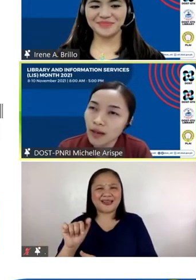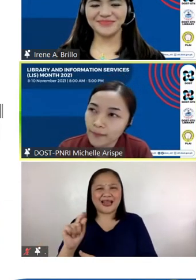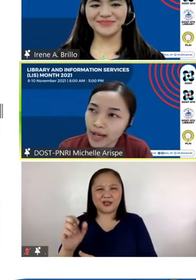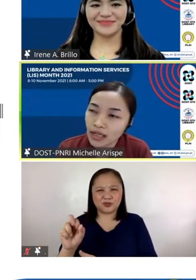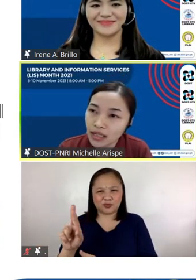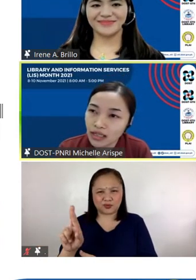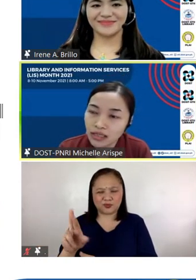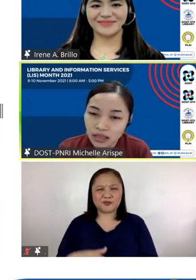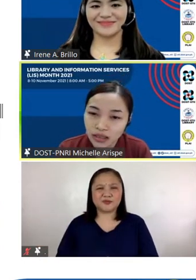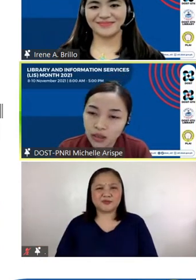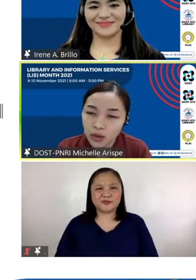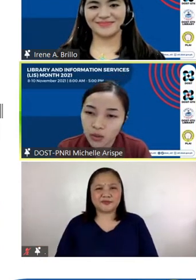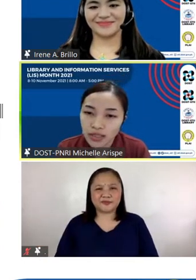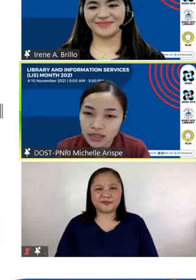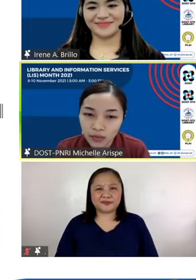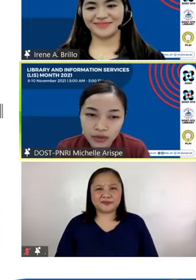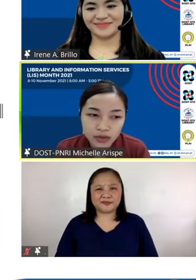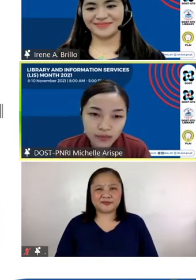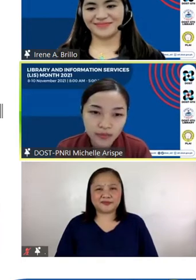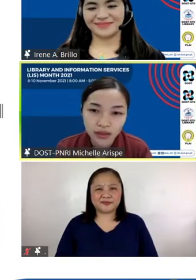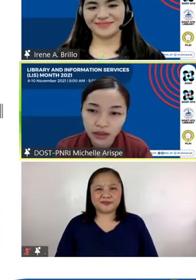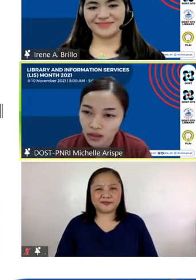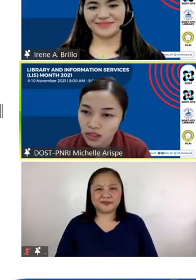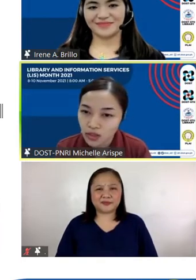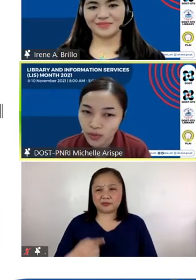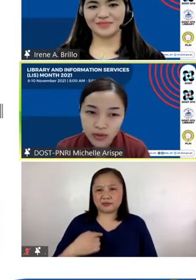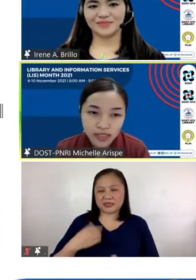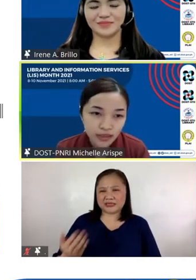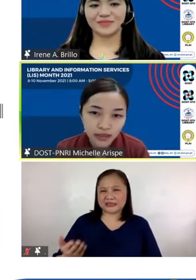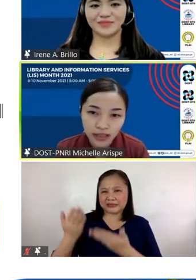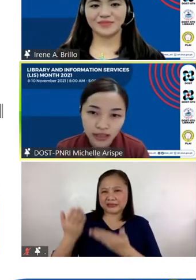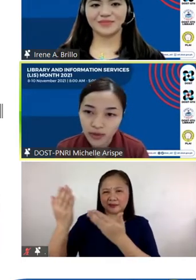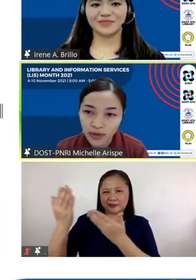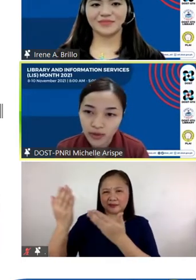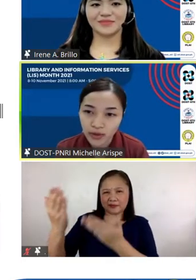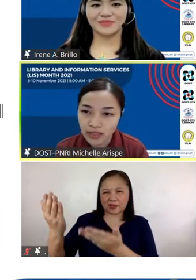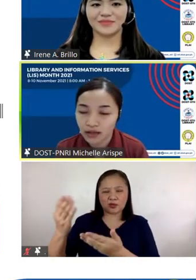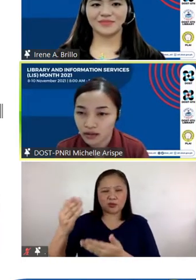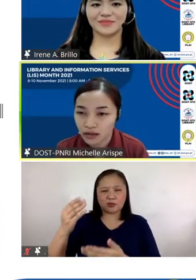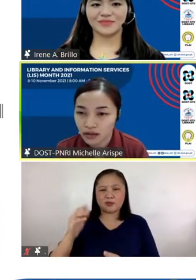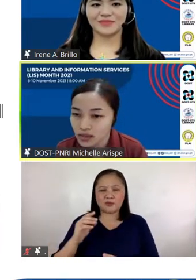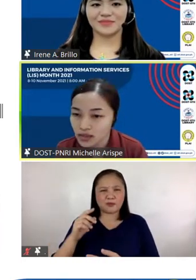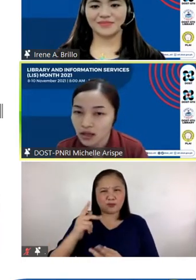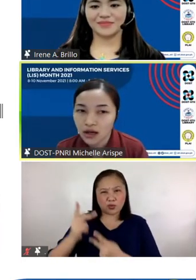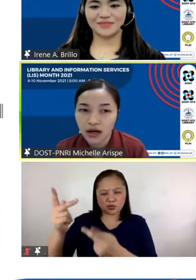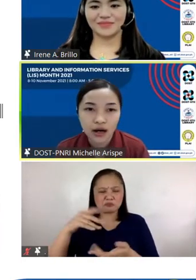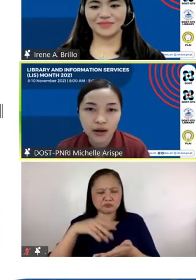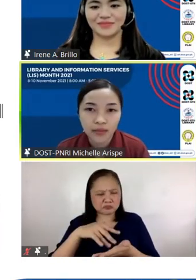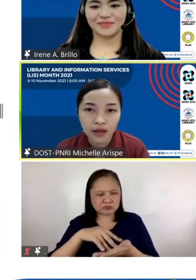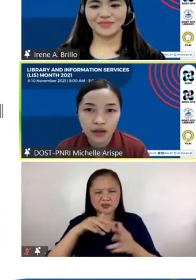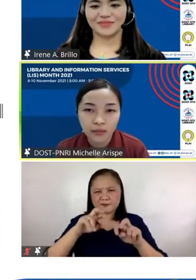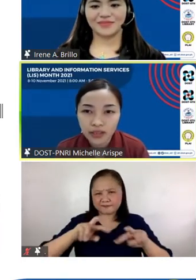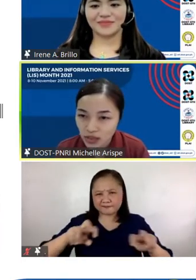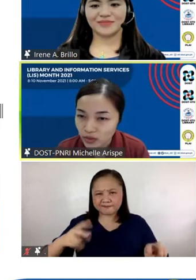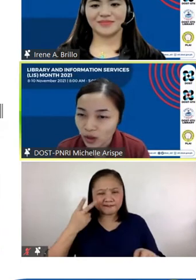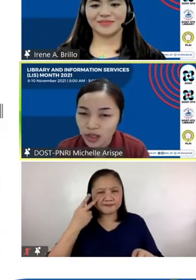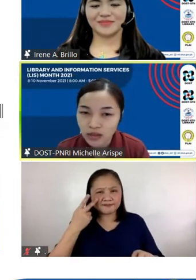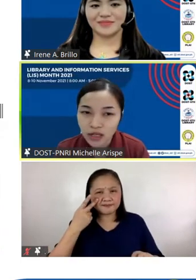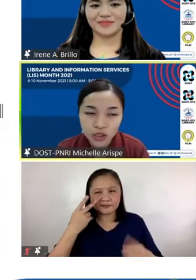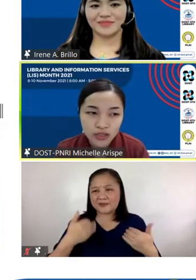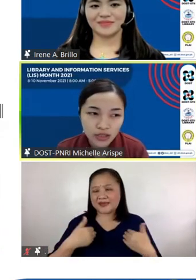The NEPIAC was able to submit its proposal, natapos lahat ng studies. May